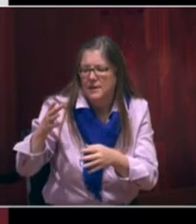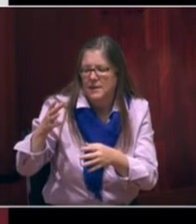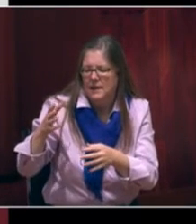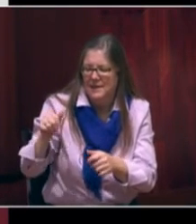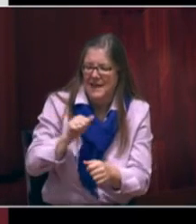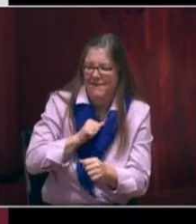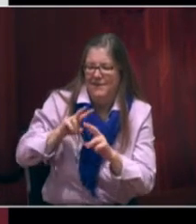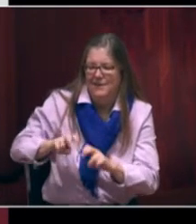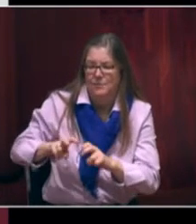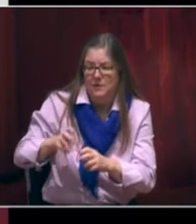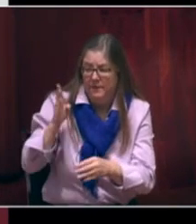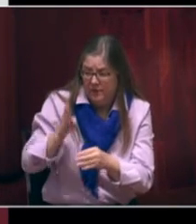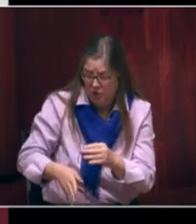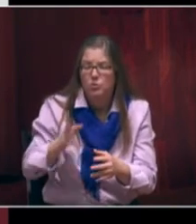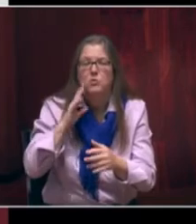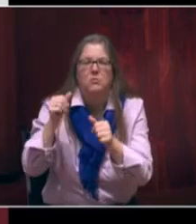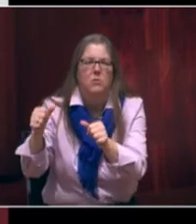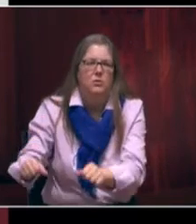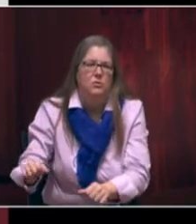that's completed.